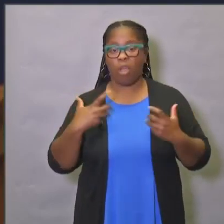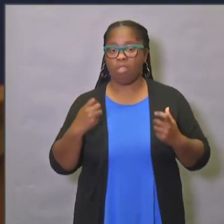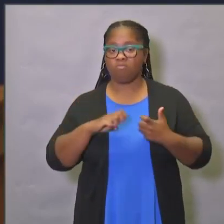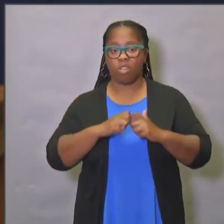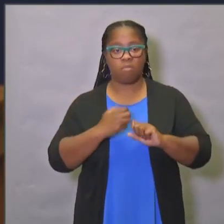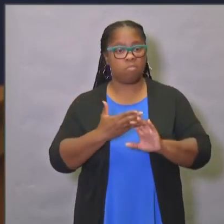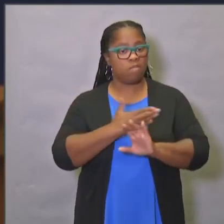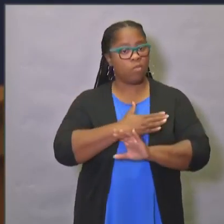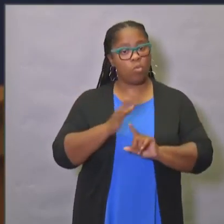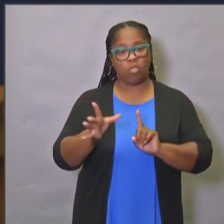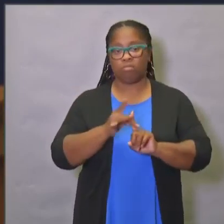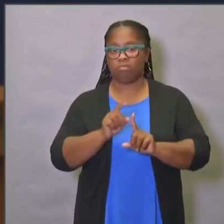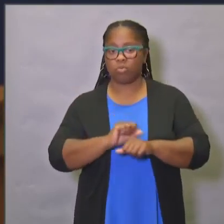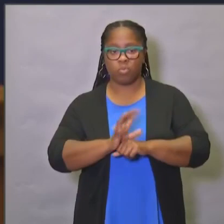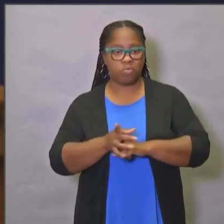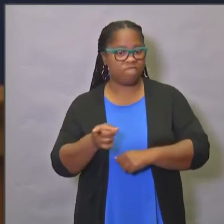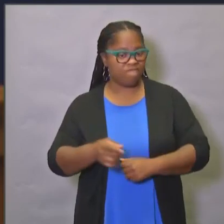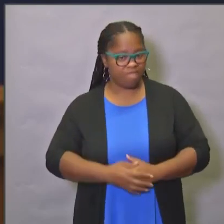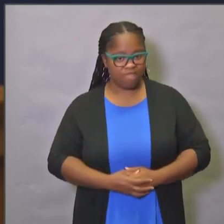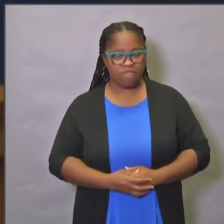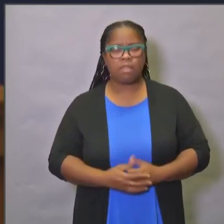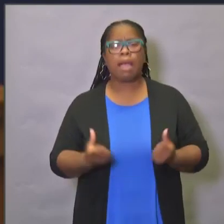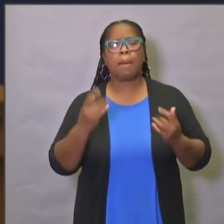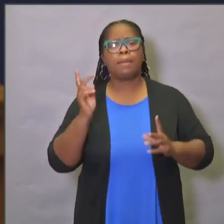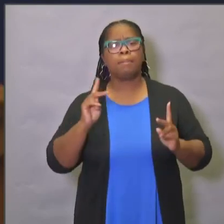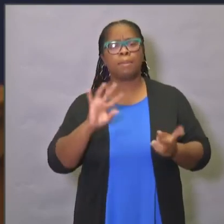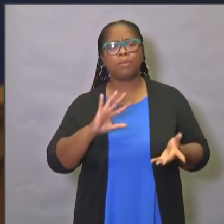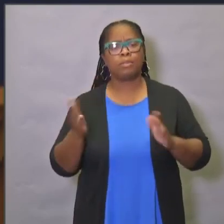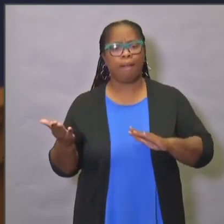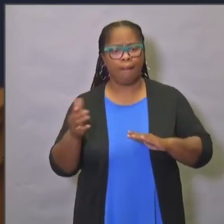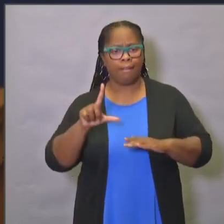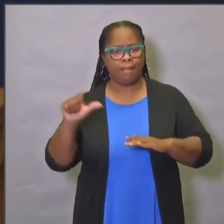health conditions. This brings the total number of deaths to